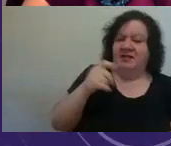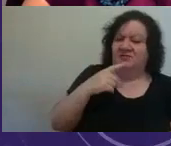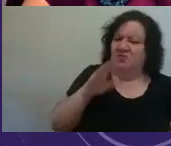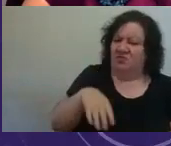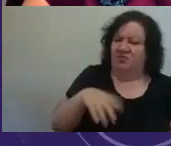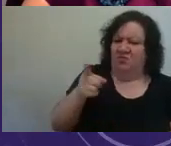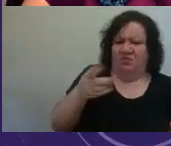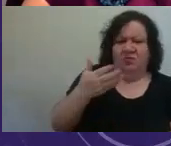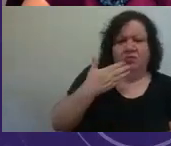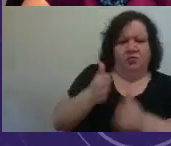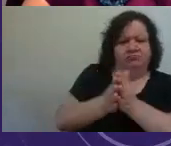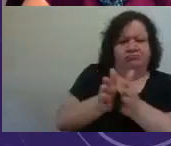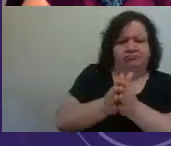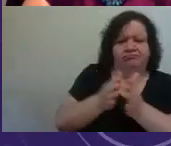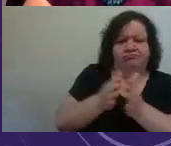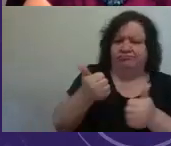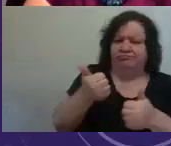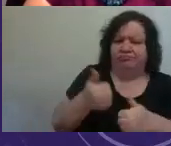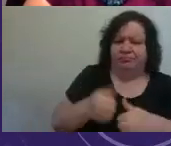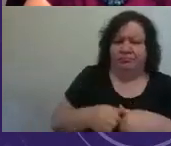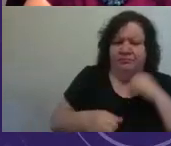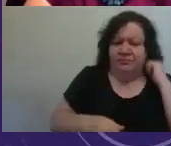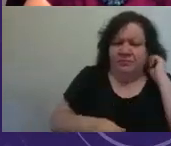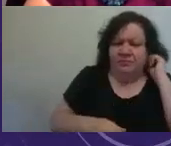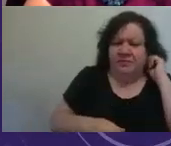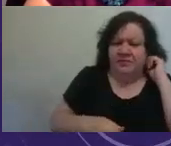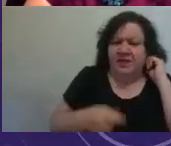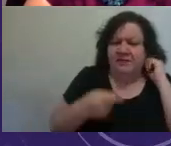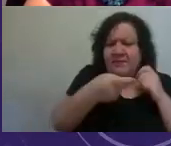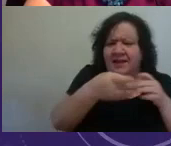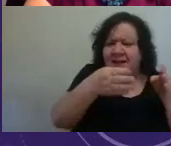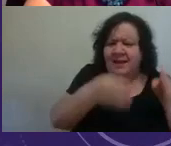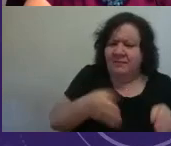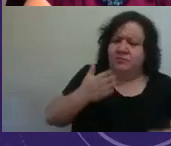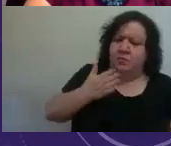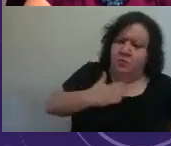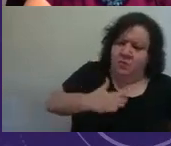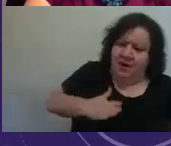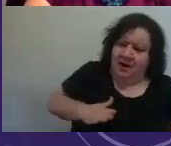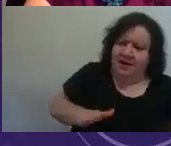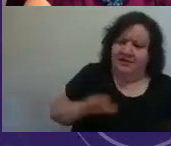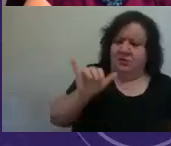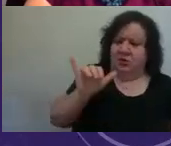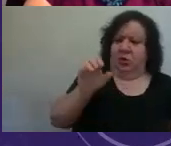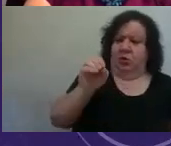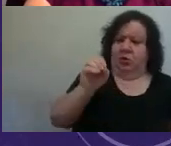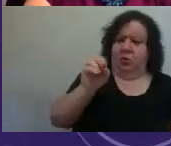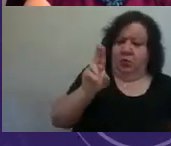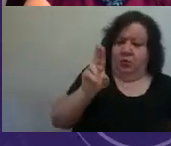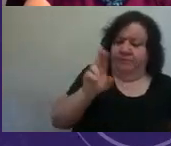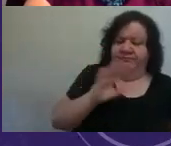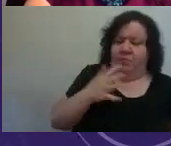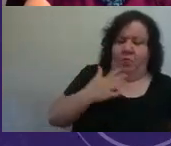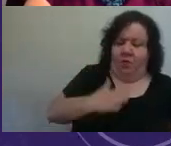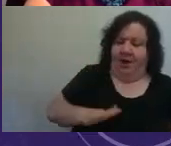It just sounds like they were looking for tutorials or ways to, after the presentation, walk through